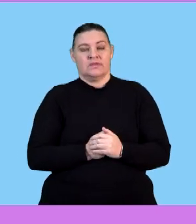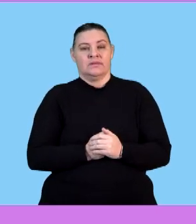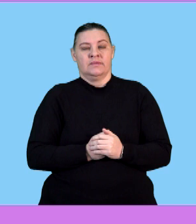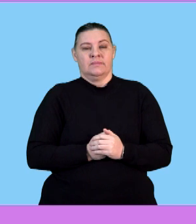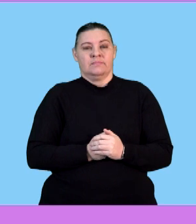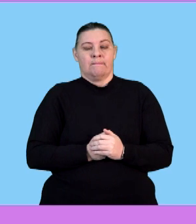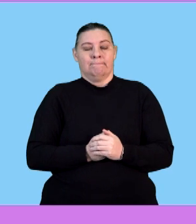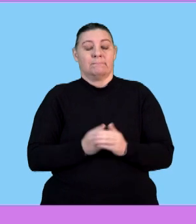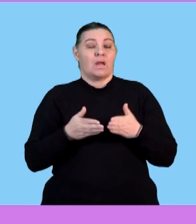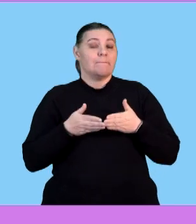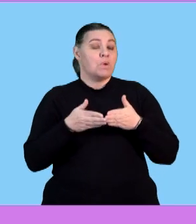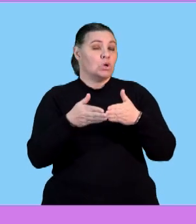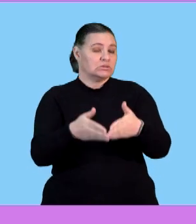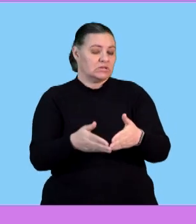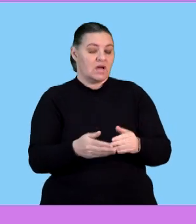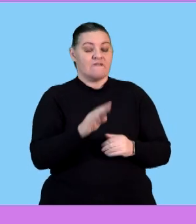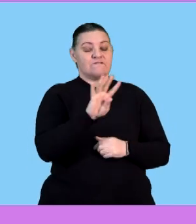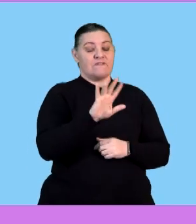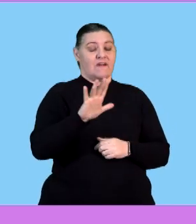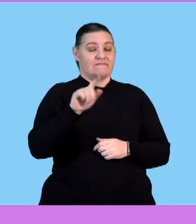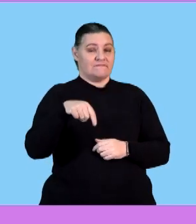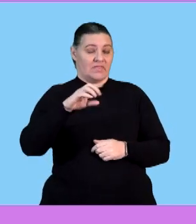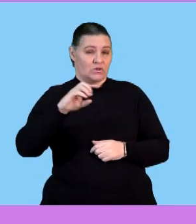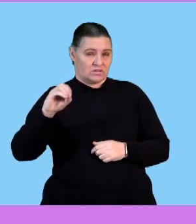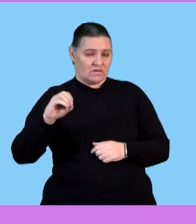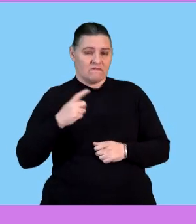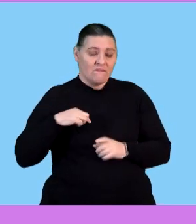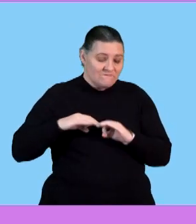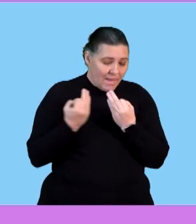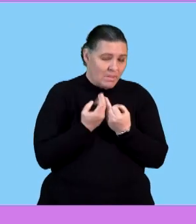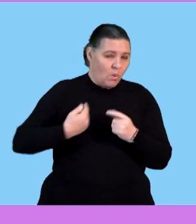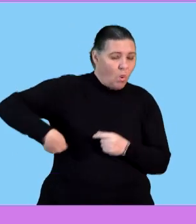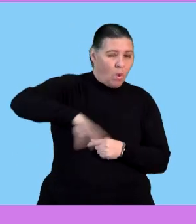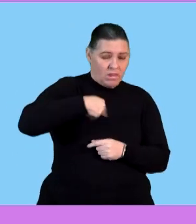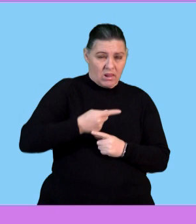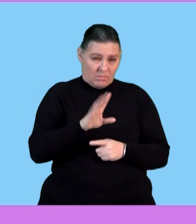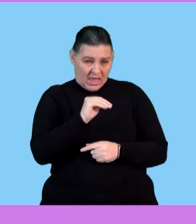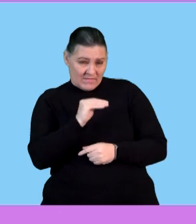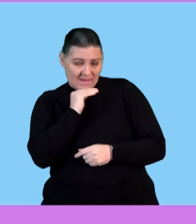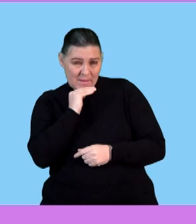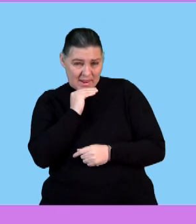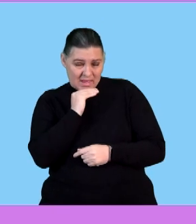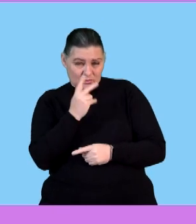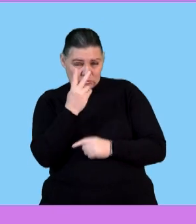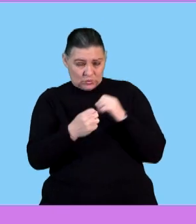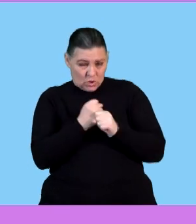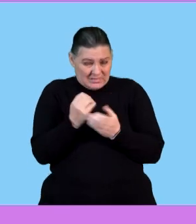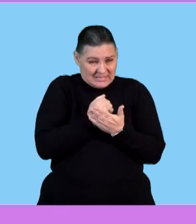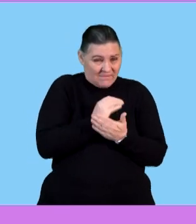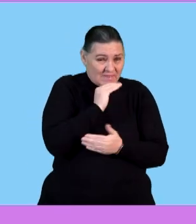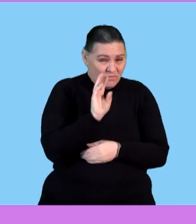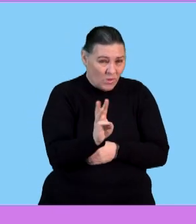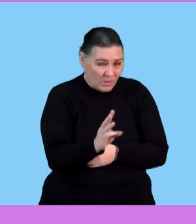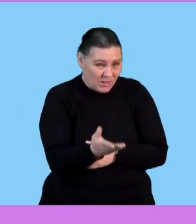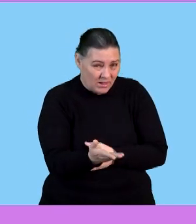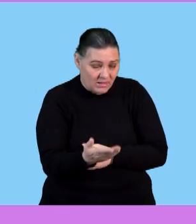right. If the boat cruise costs 45,000 Rand for the entire family, will he have enough money after 2 years? All right, let's